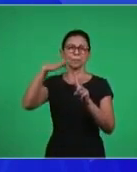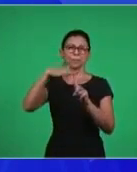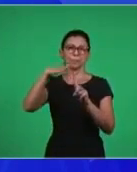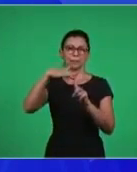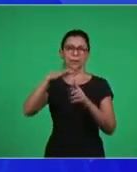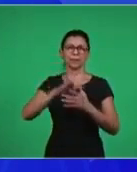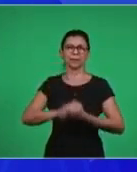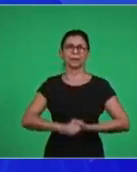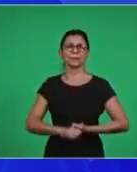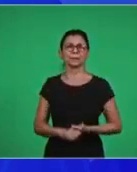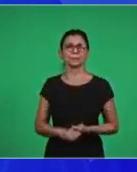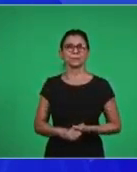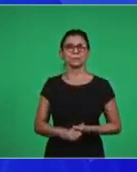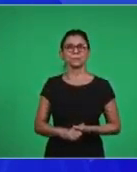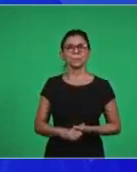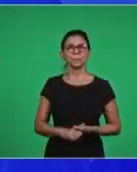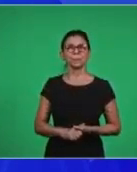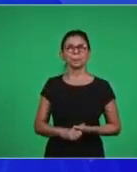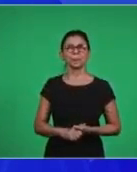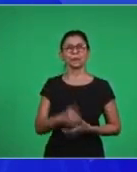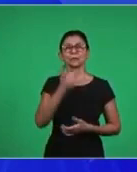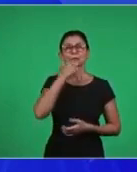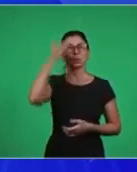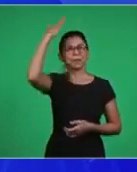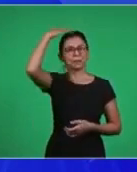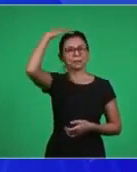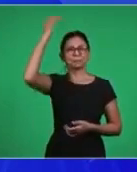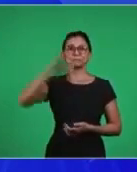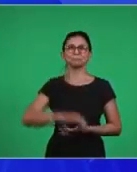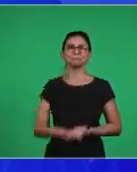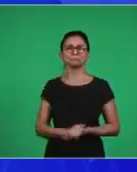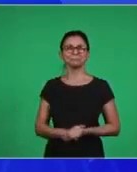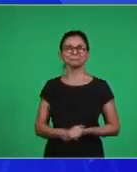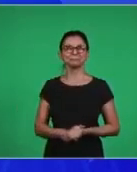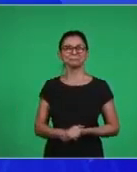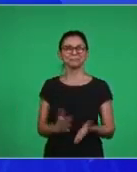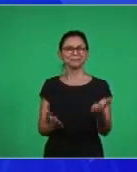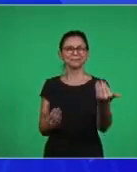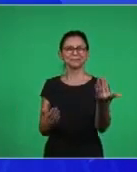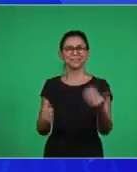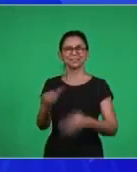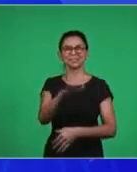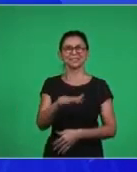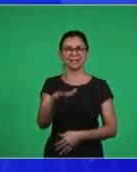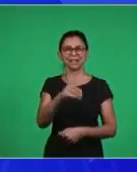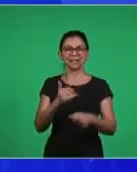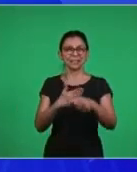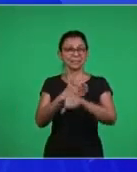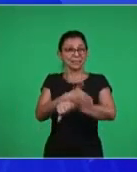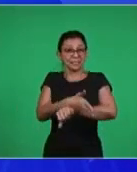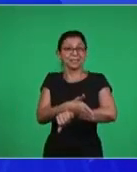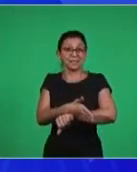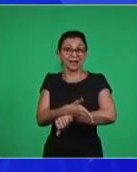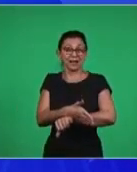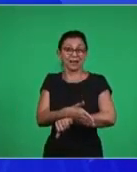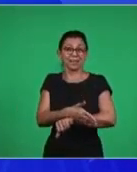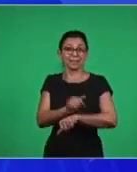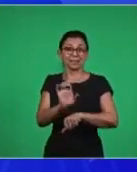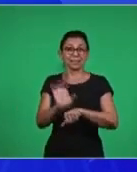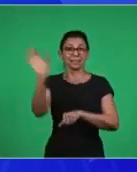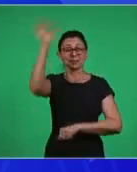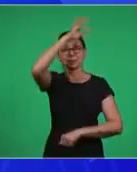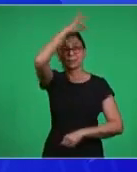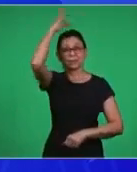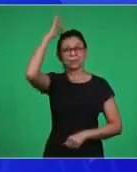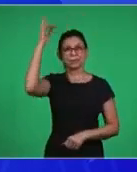he transmitted a special word for the brethren there, and also with the brethren from the from Saudade